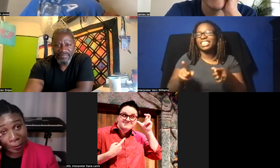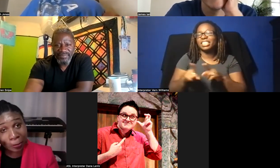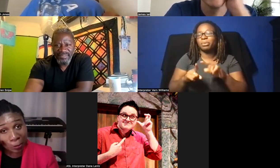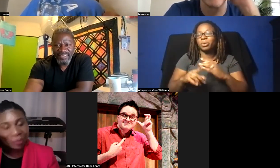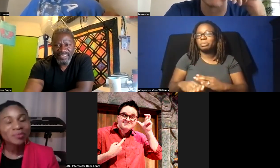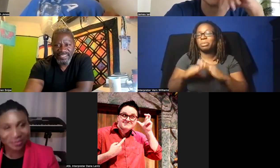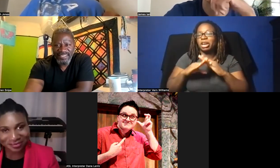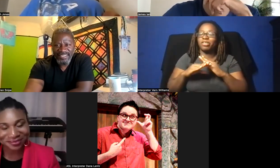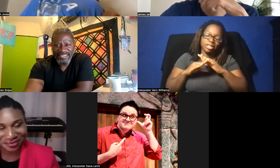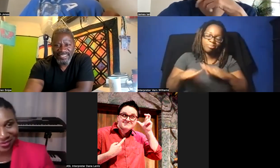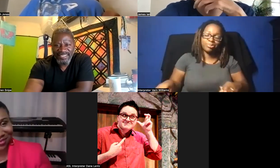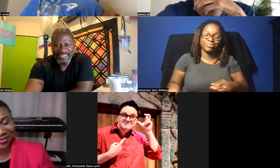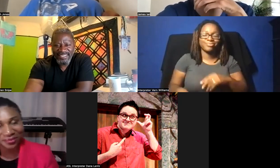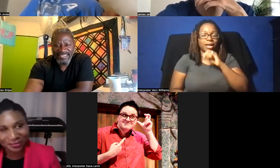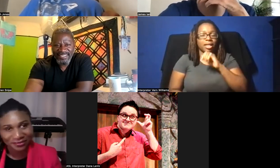love it.